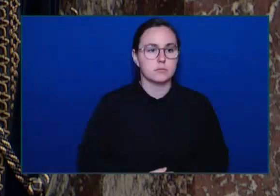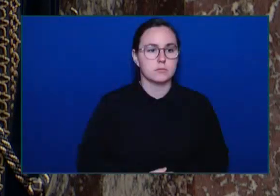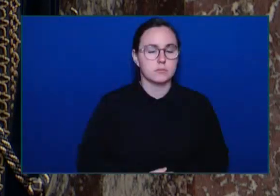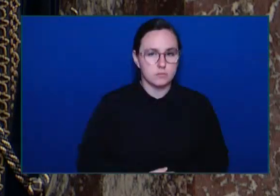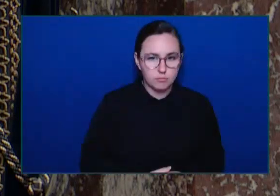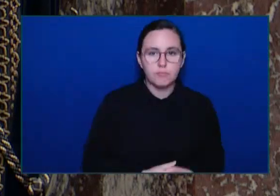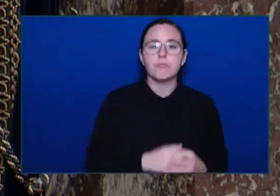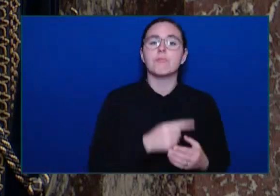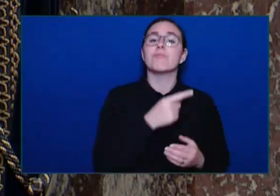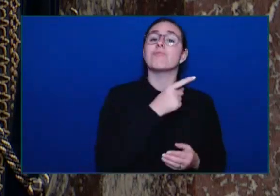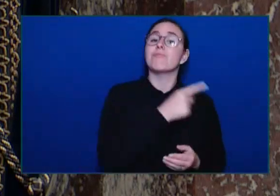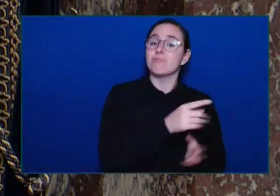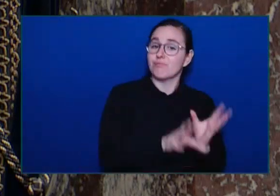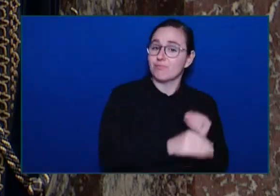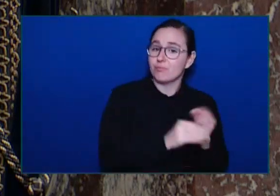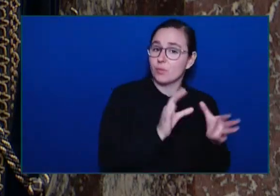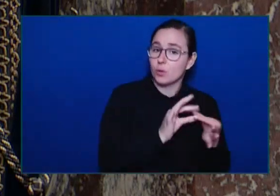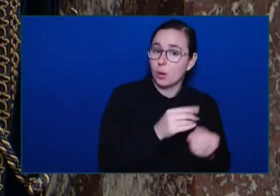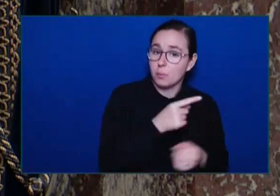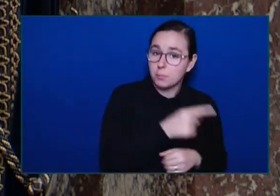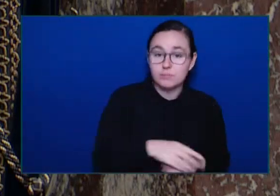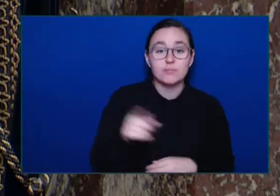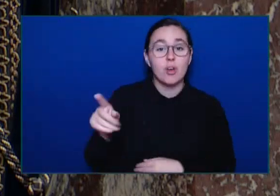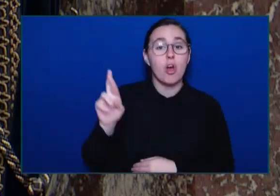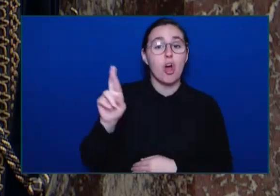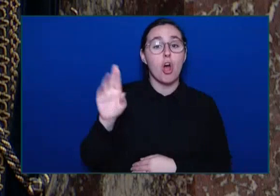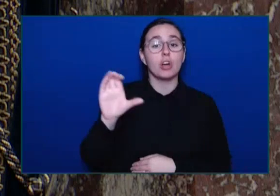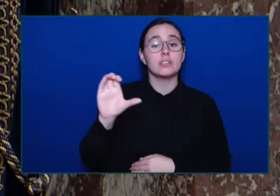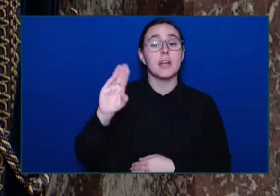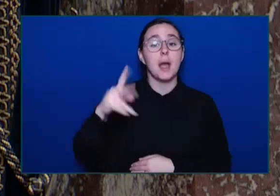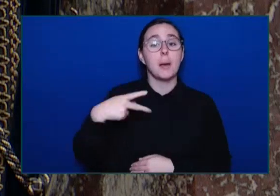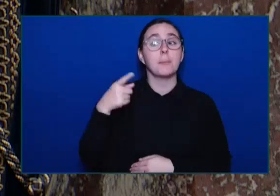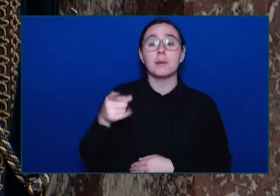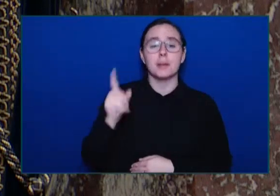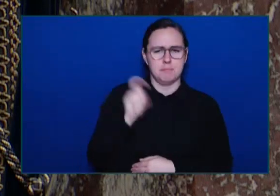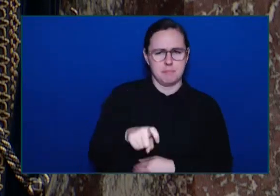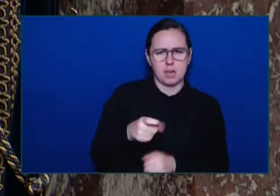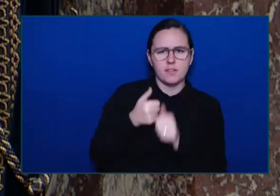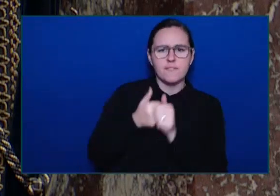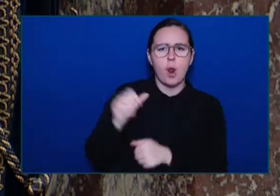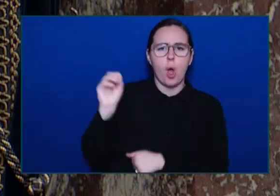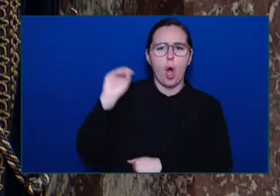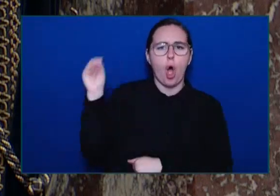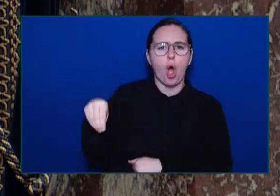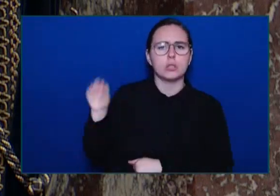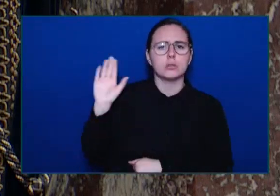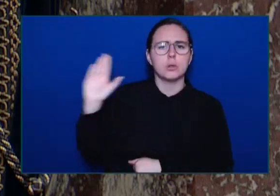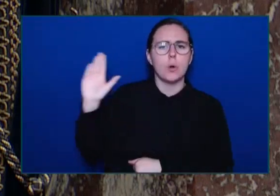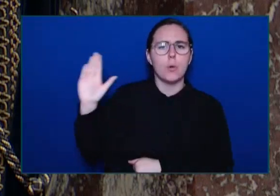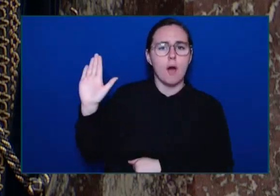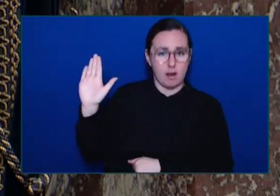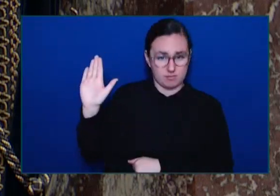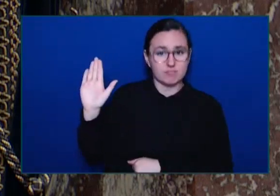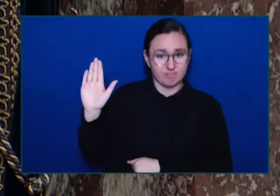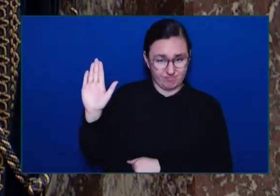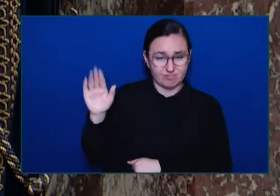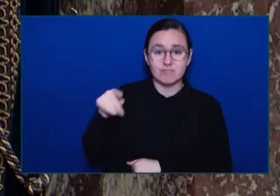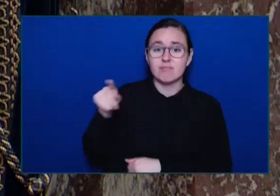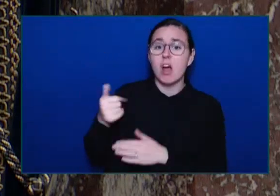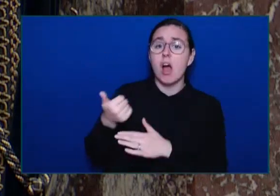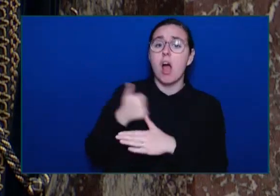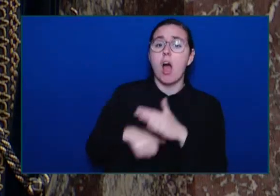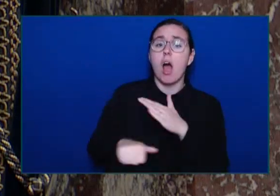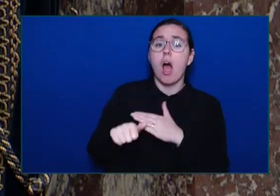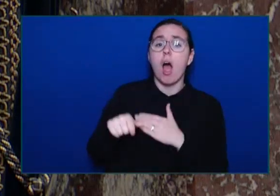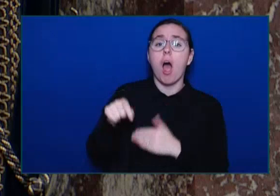Ottawa. The BC Conservation Service is a quasi-police force. They're embedded within the provincial government but don't have any